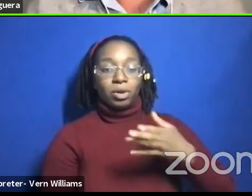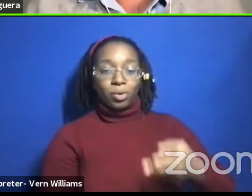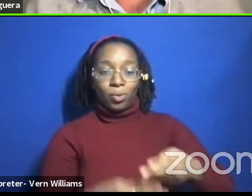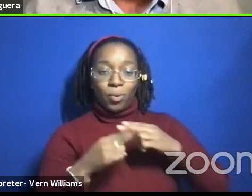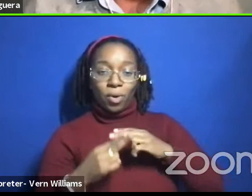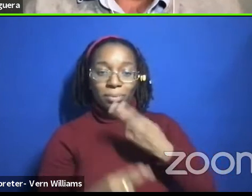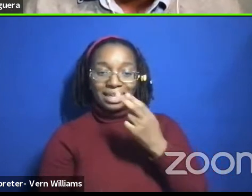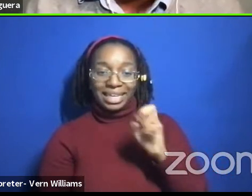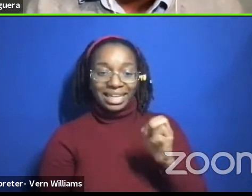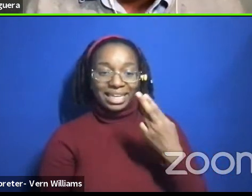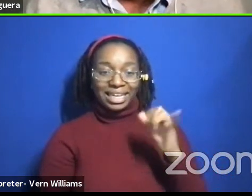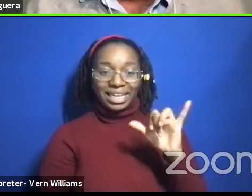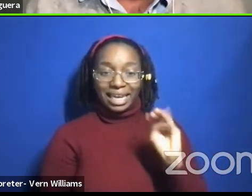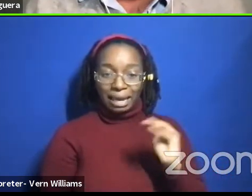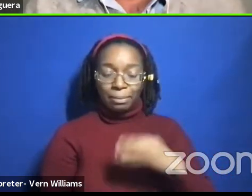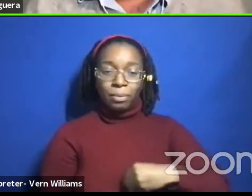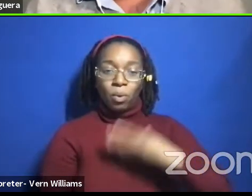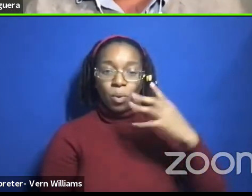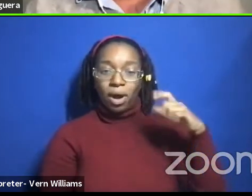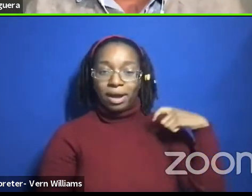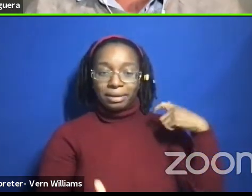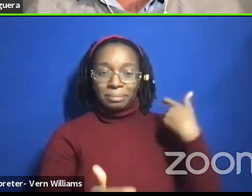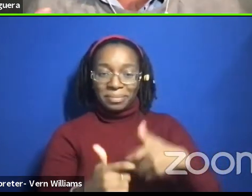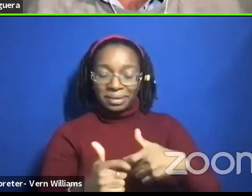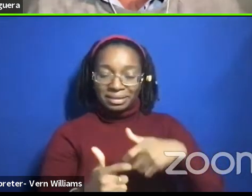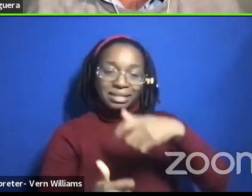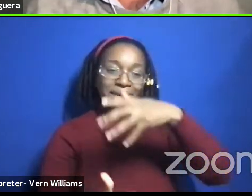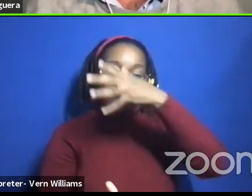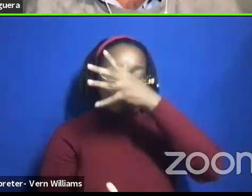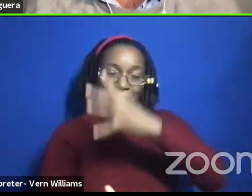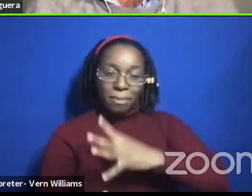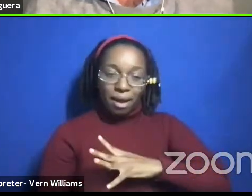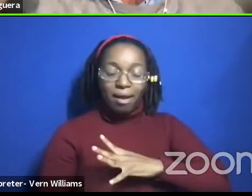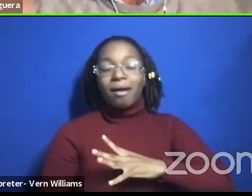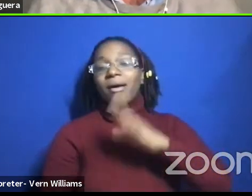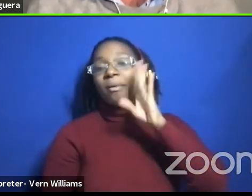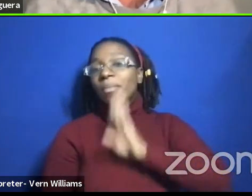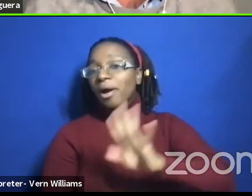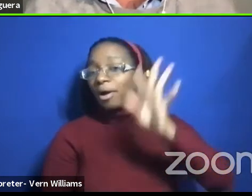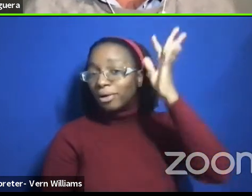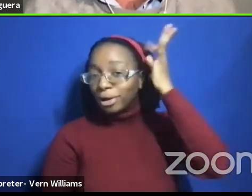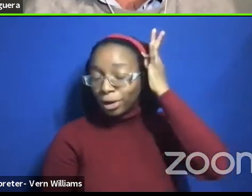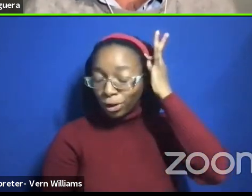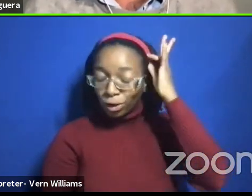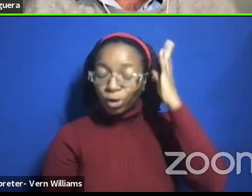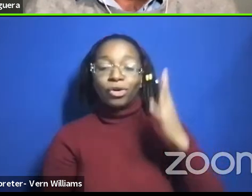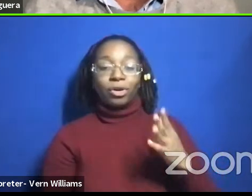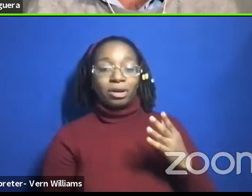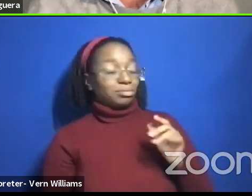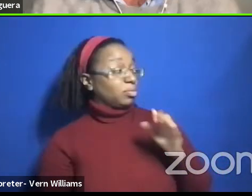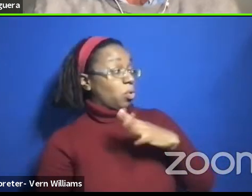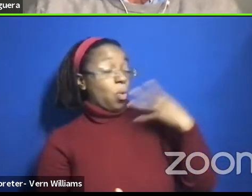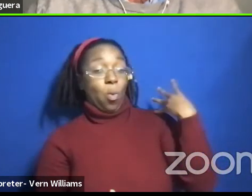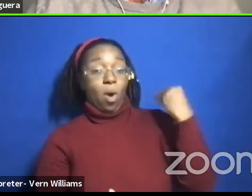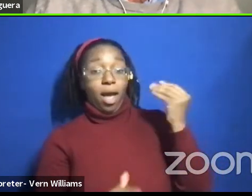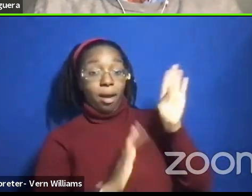I'm a white Mexican man with brown hair and a gray sweater and in front of a white